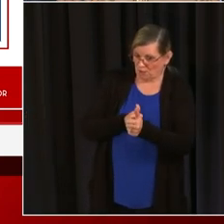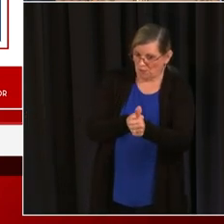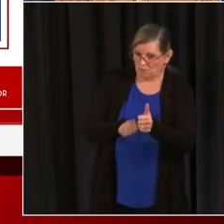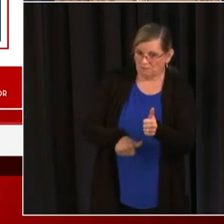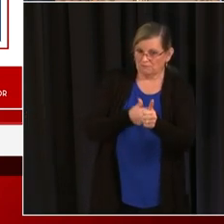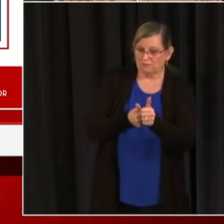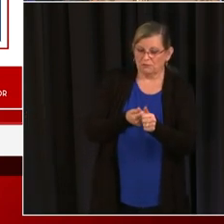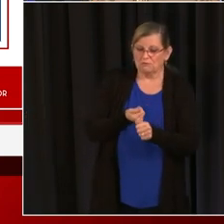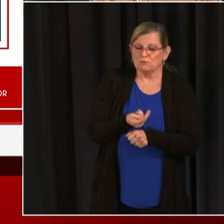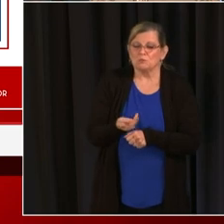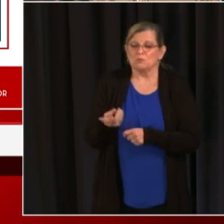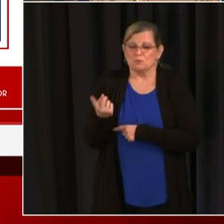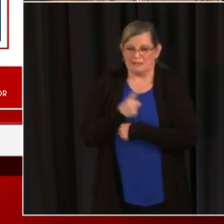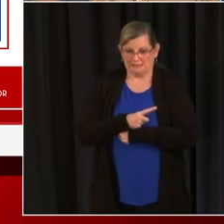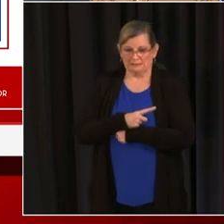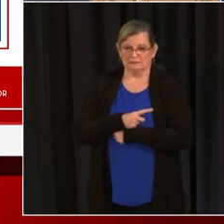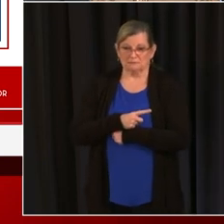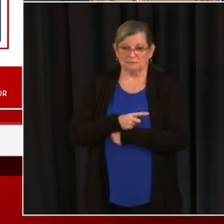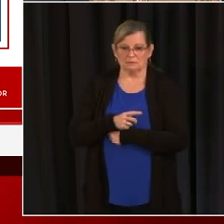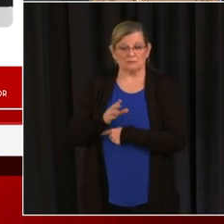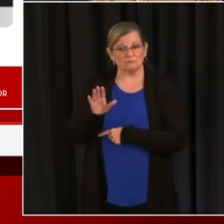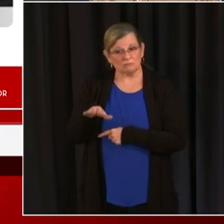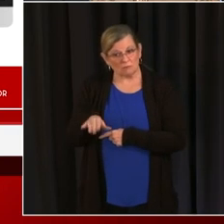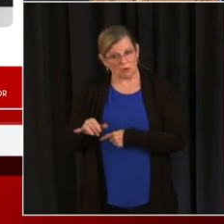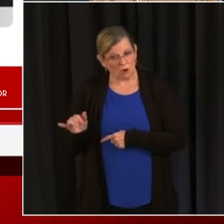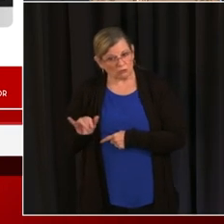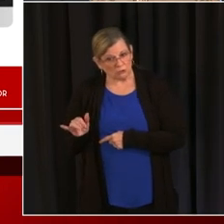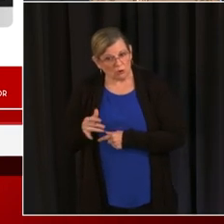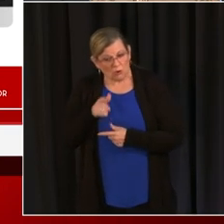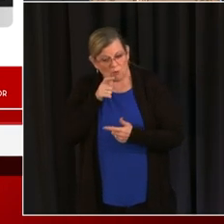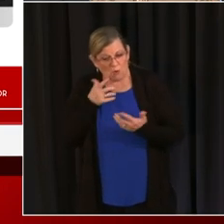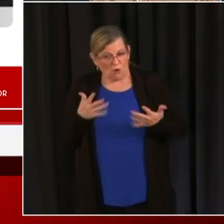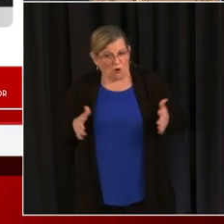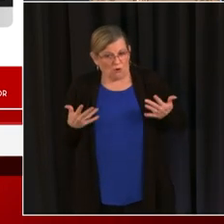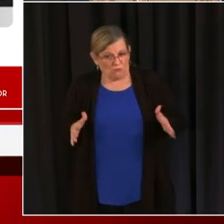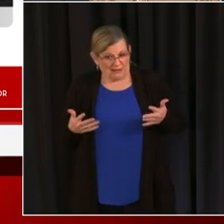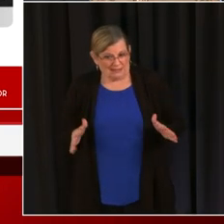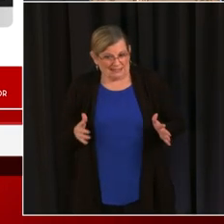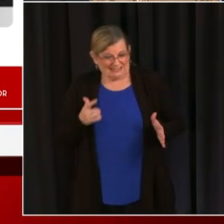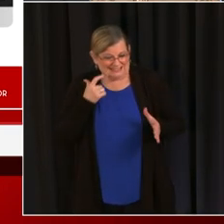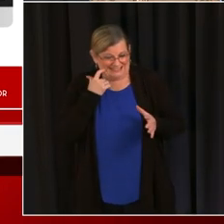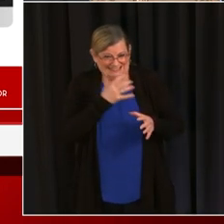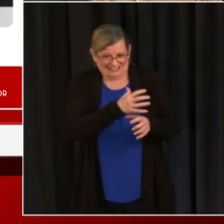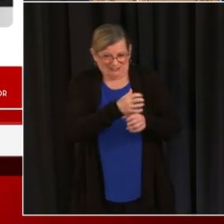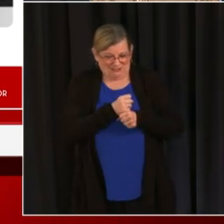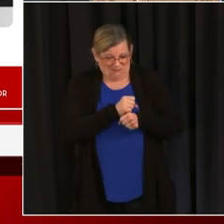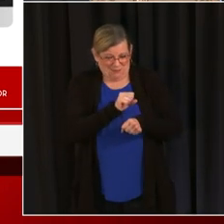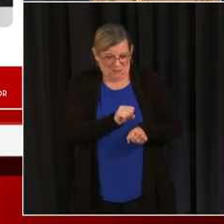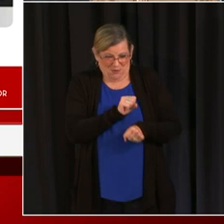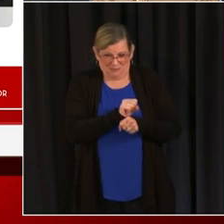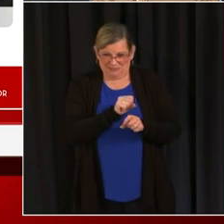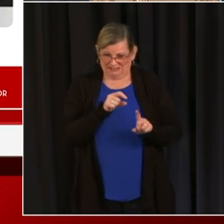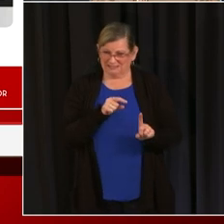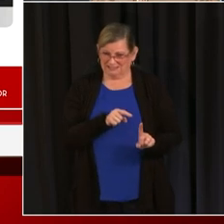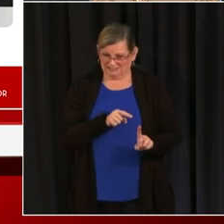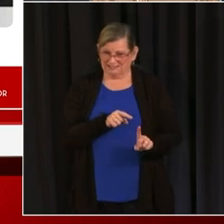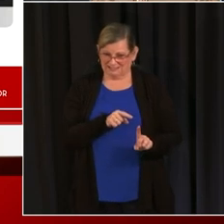several days. In addition, people who have already received an appointment,